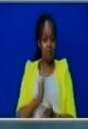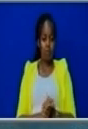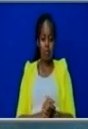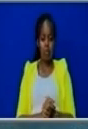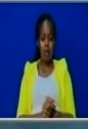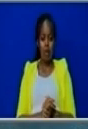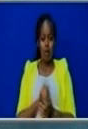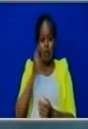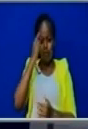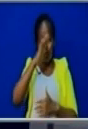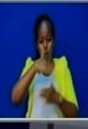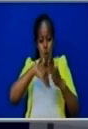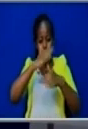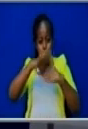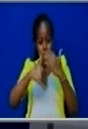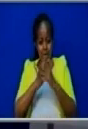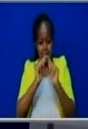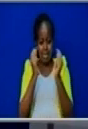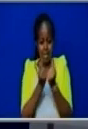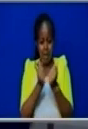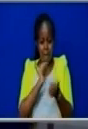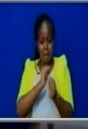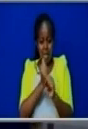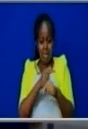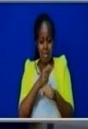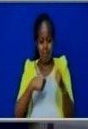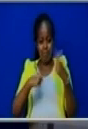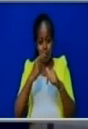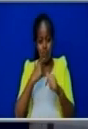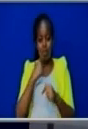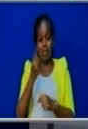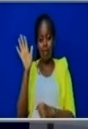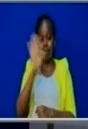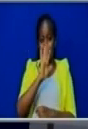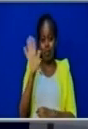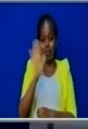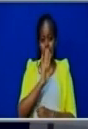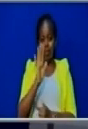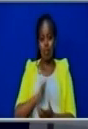On behalf of the entire team that has made this a success, we say goodbye.